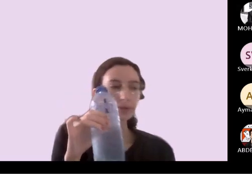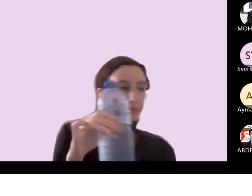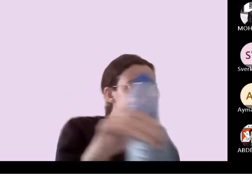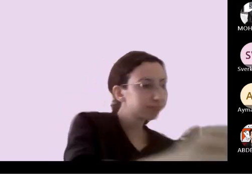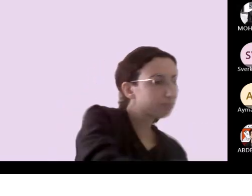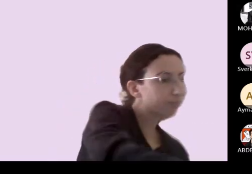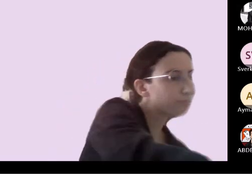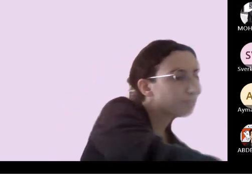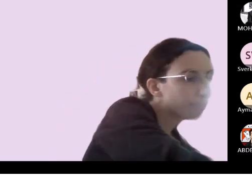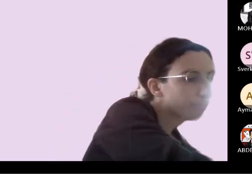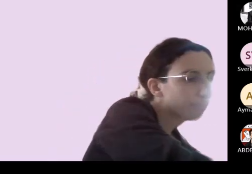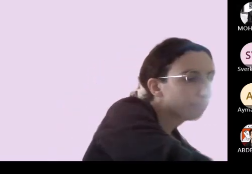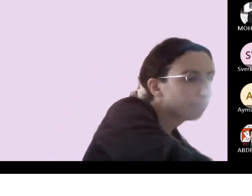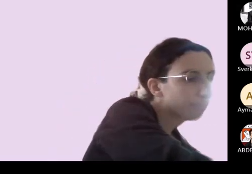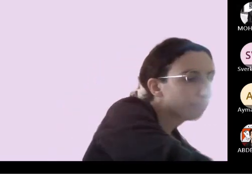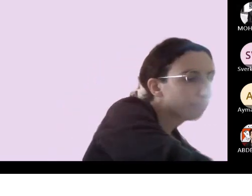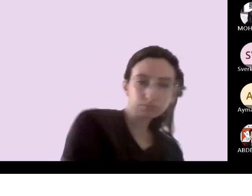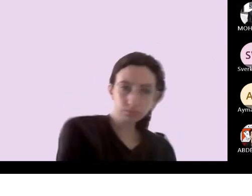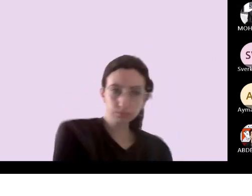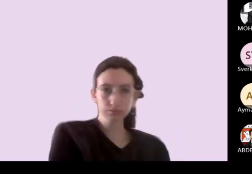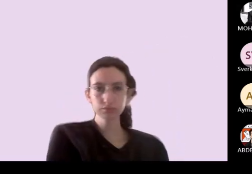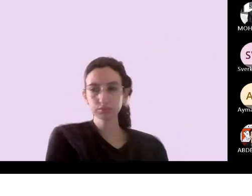Thank you. Thanks, Abdulrahman.